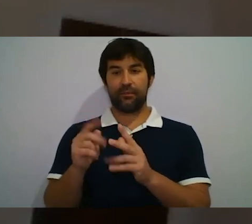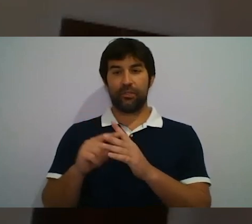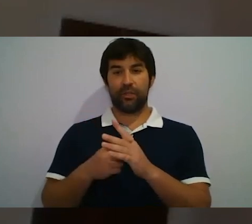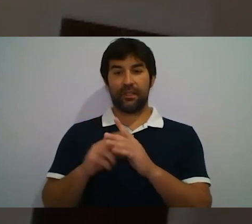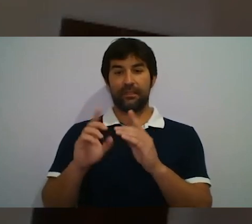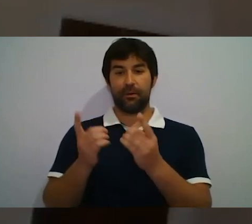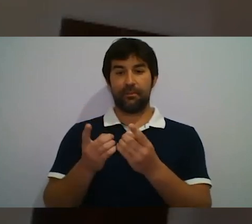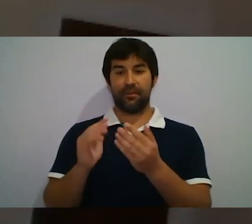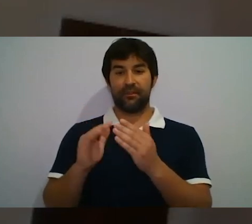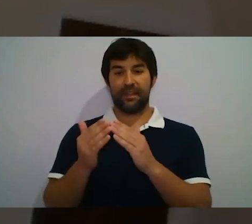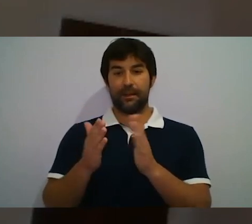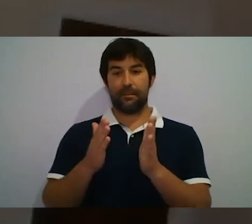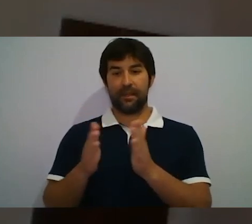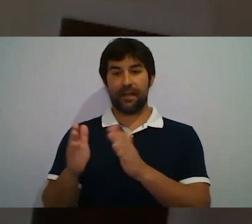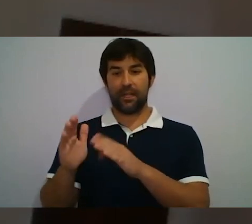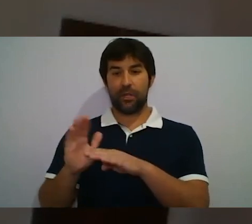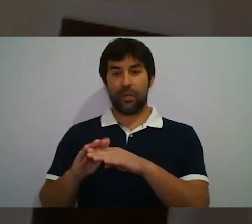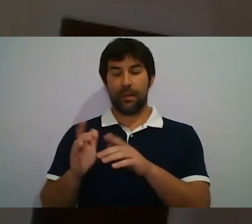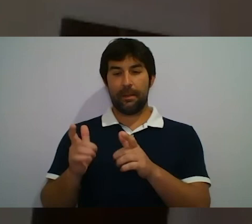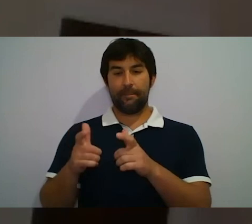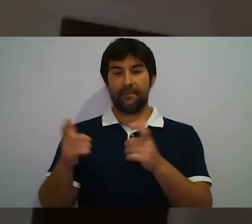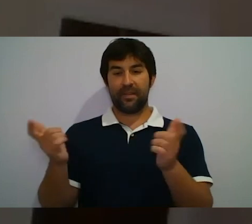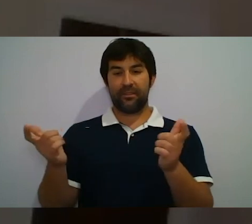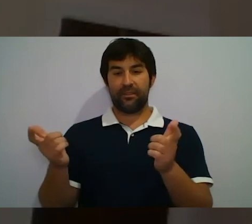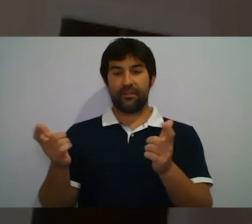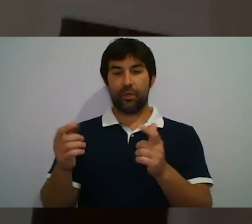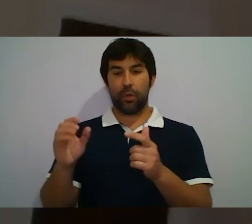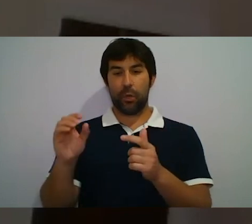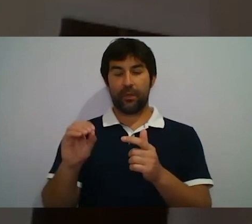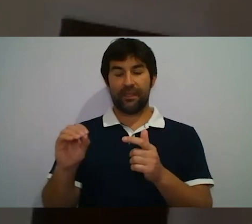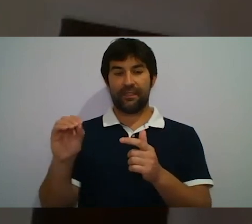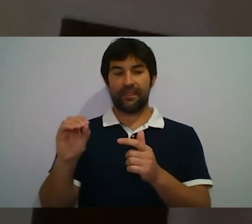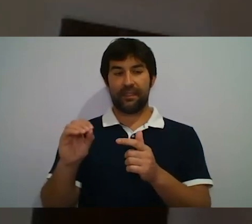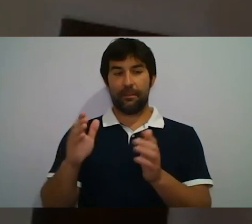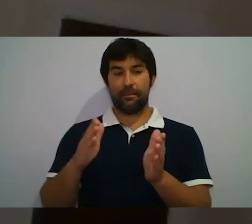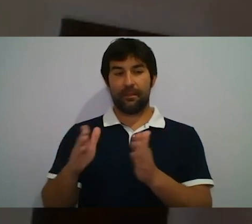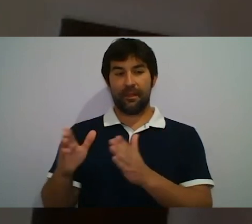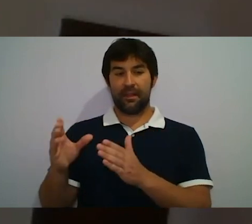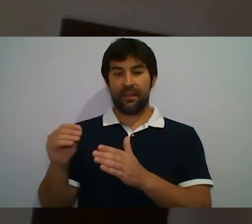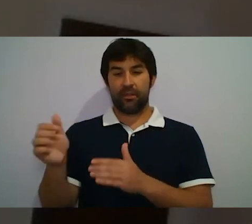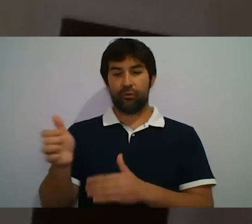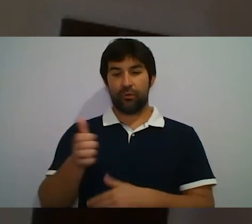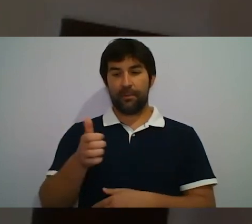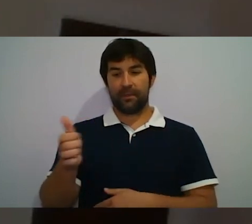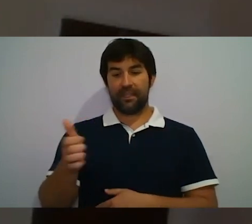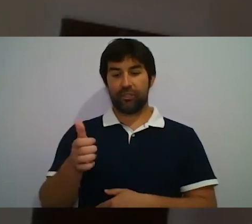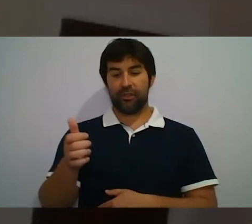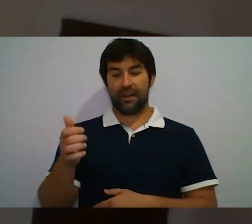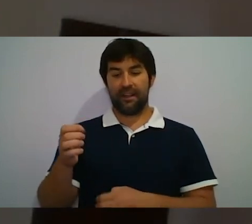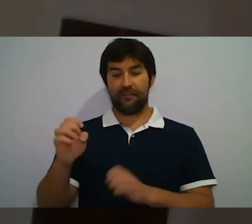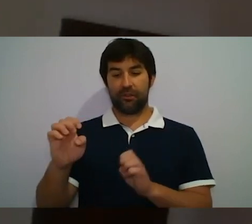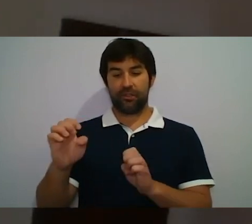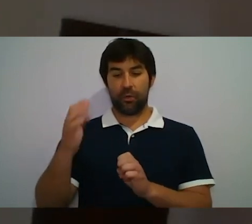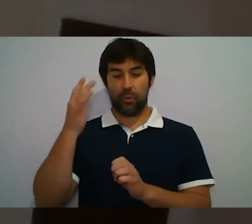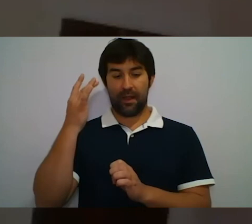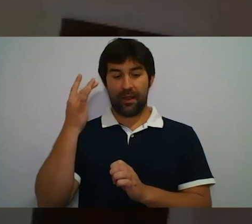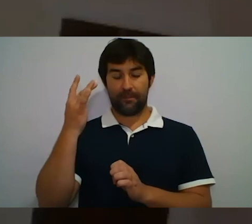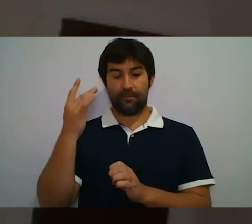question was asking about the status of DOMI's neighborhood traffic calming program and how does that tie into the 2021